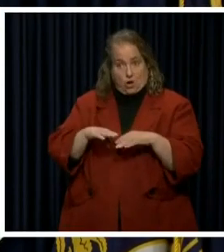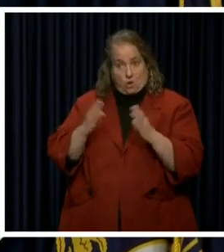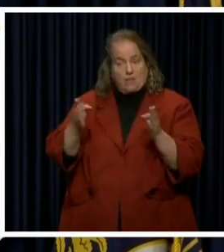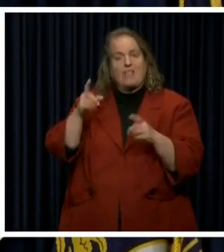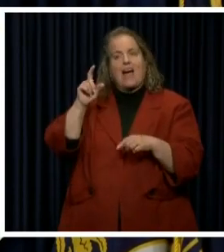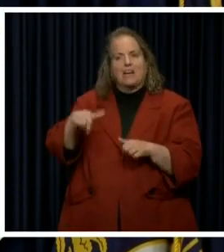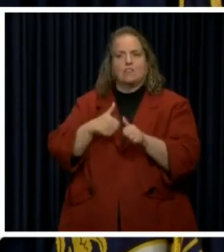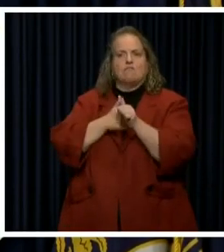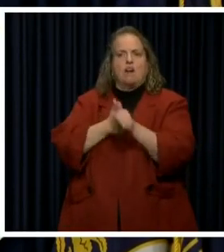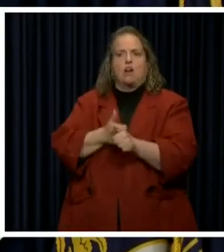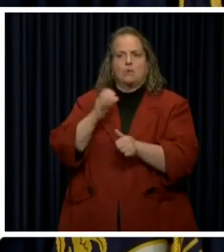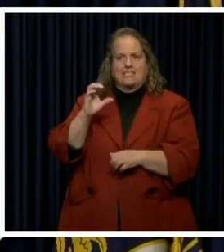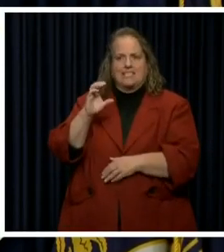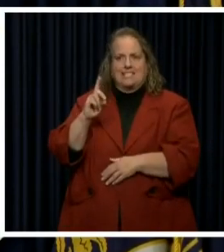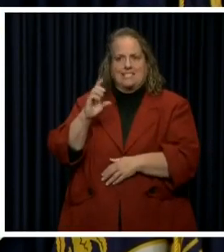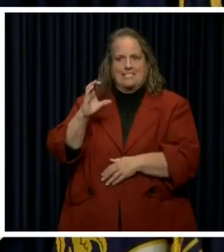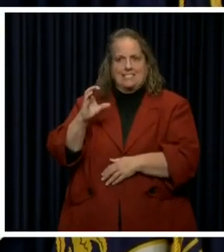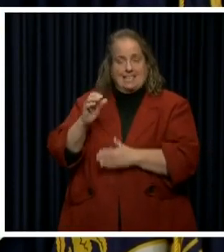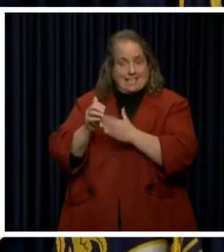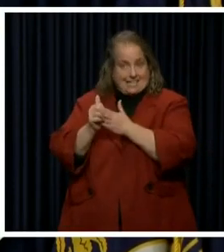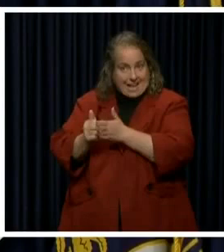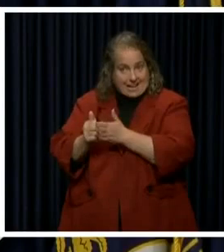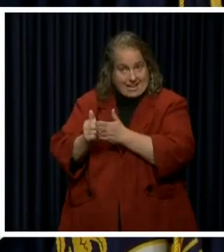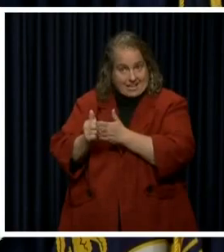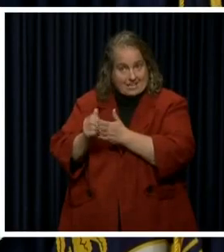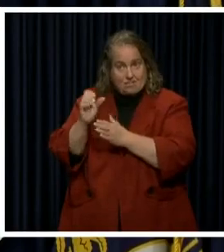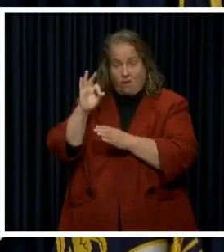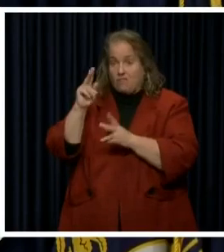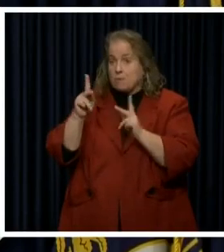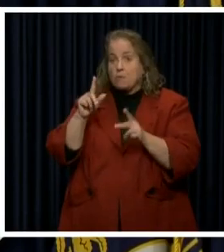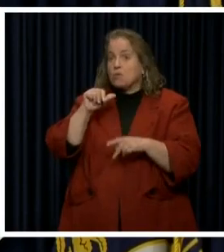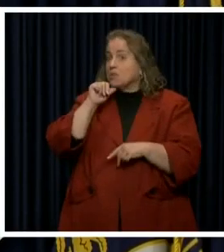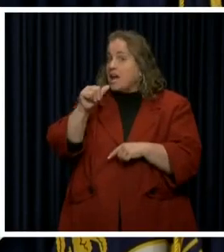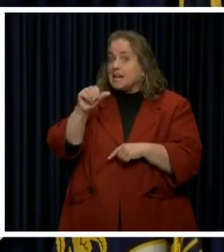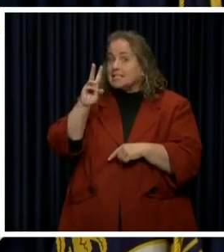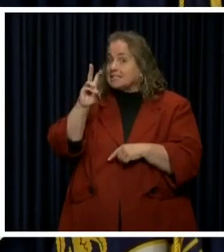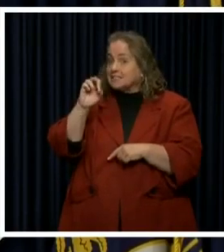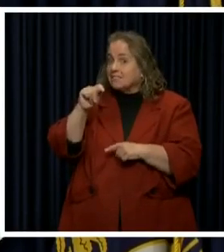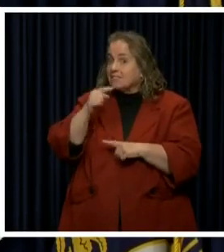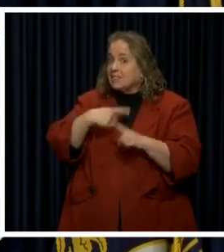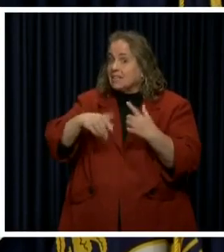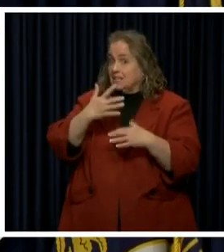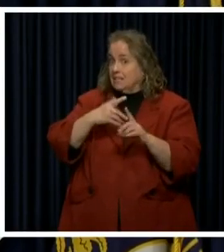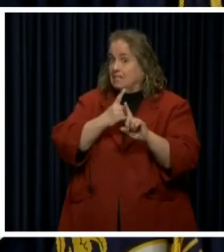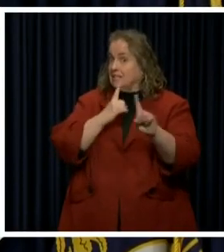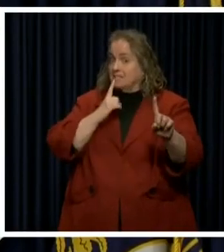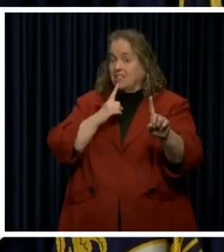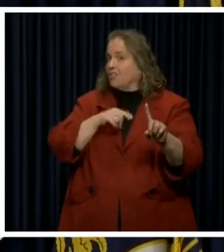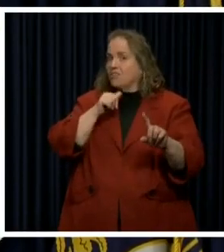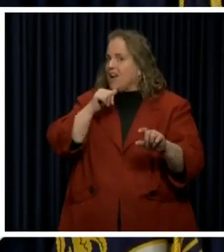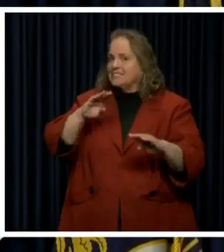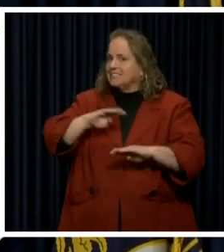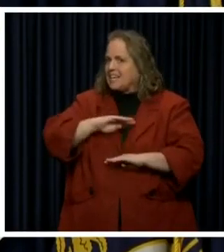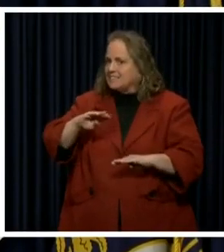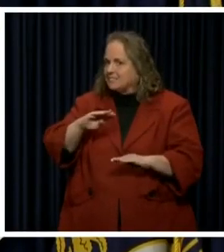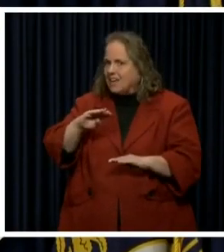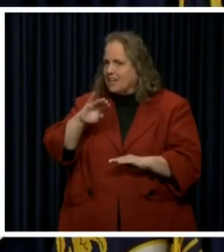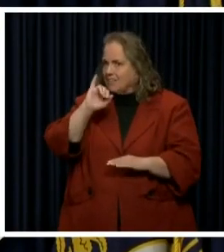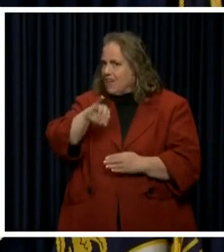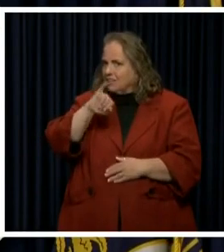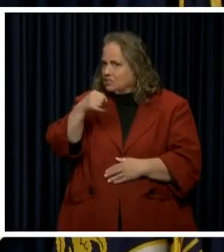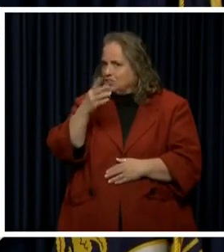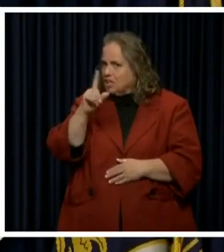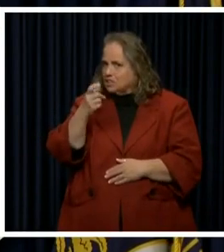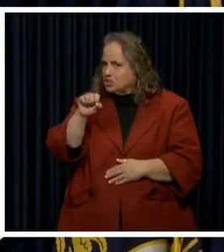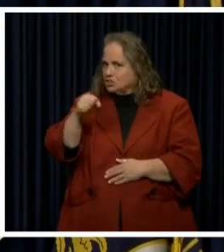have to follow CDC guidelines. And so if people aren't 6 feet away, they're not satisfying that judge's order.